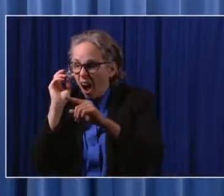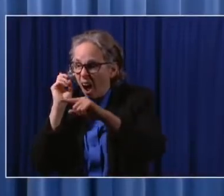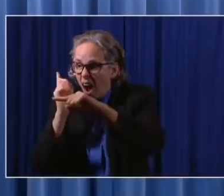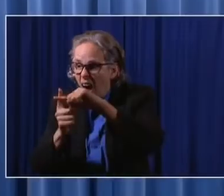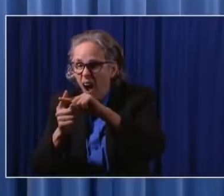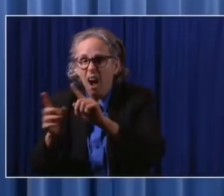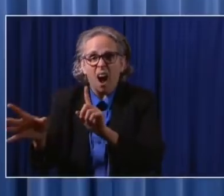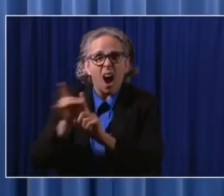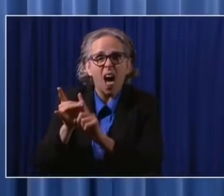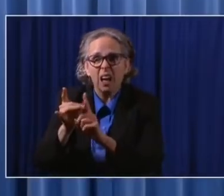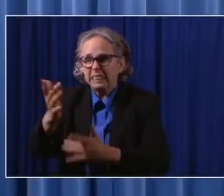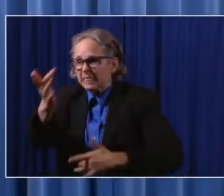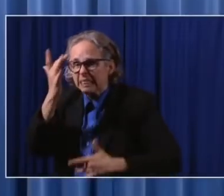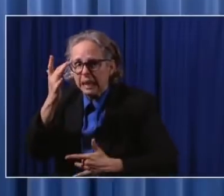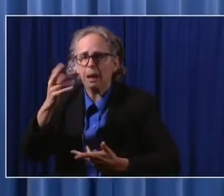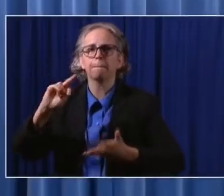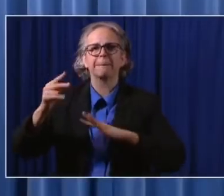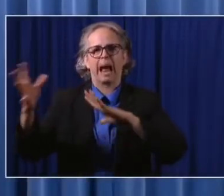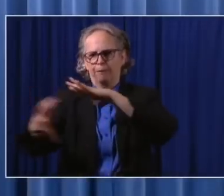Now, we know that